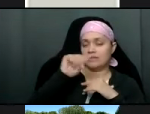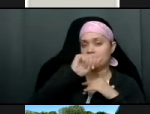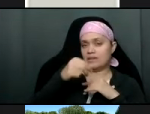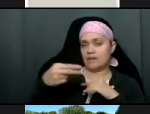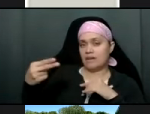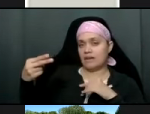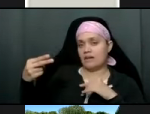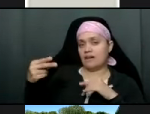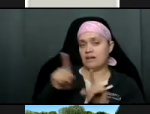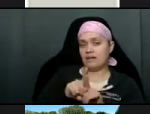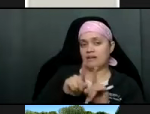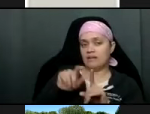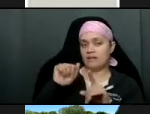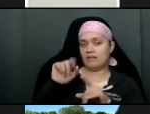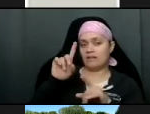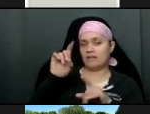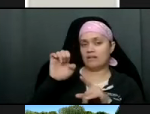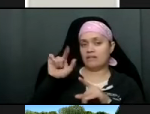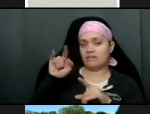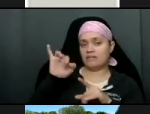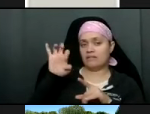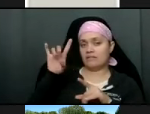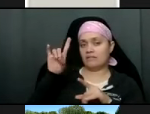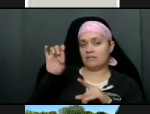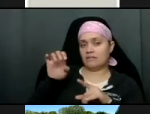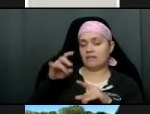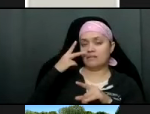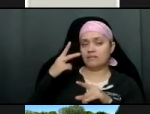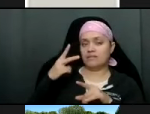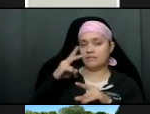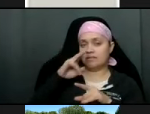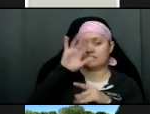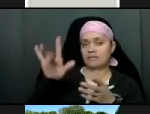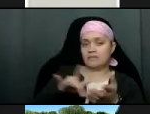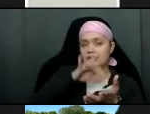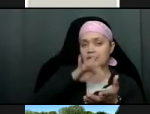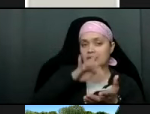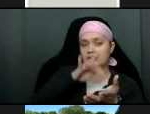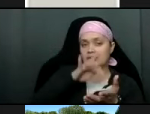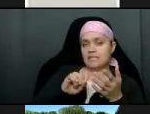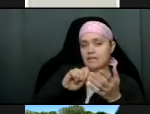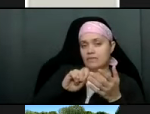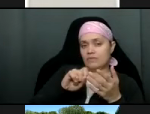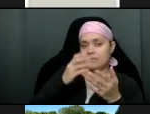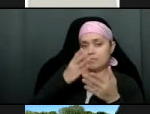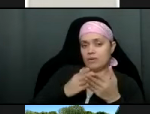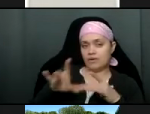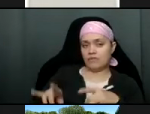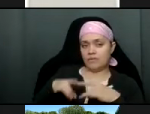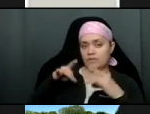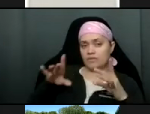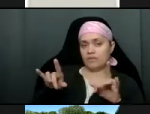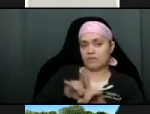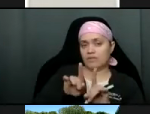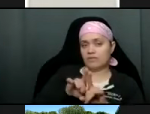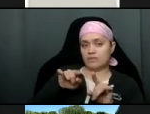and it's also for Adelaide, that you see on the mid-south shore of Australia. And we keep